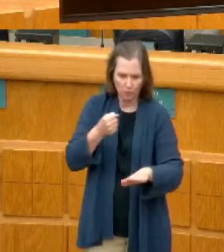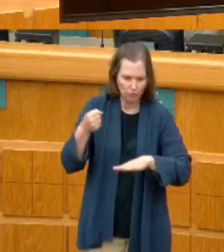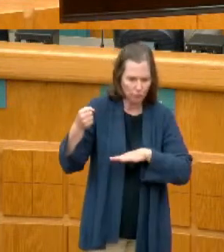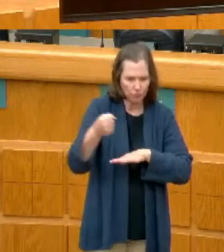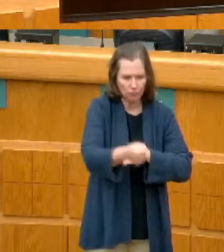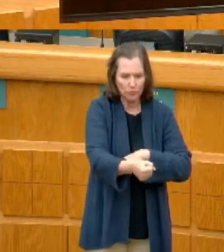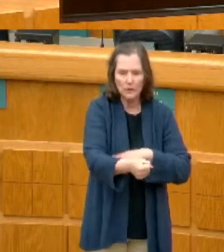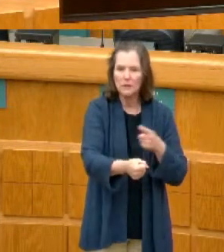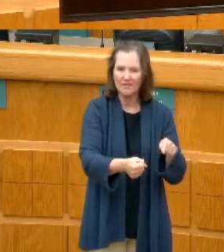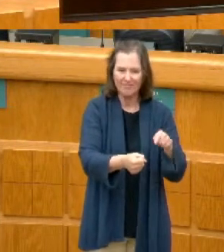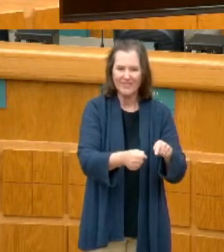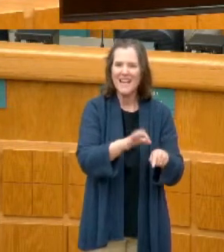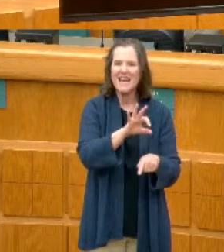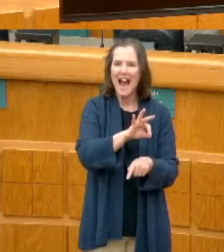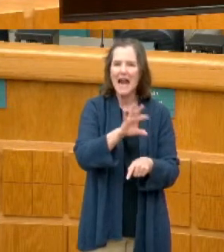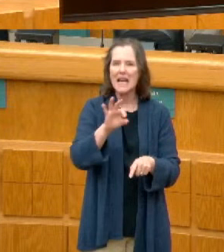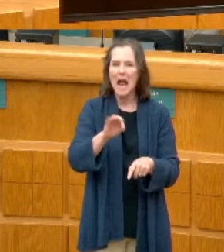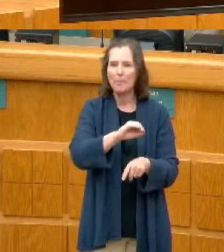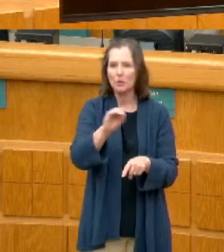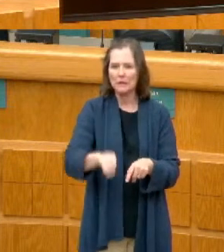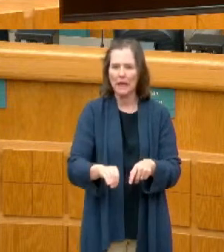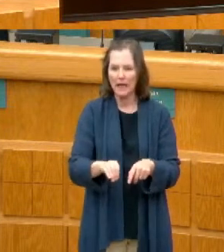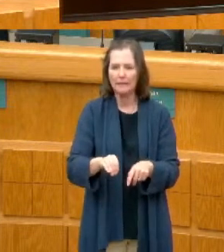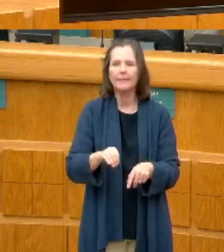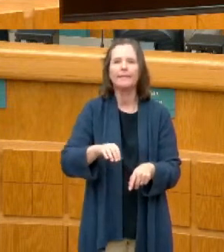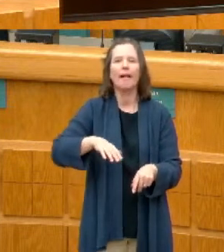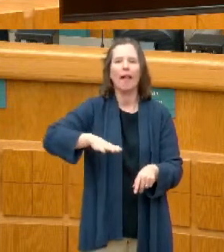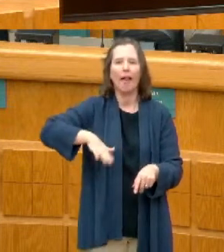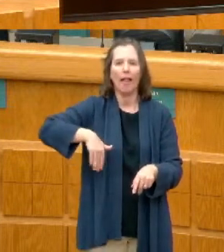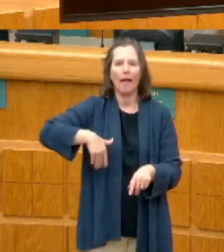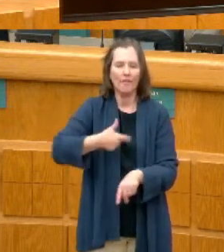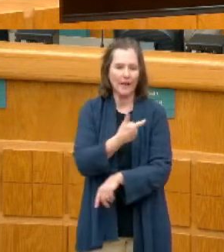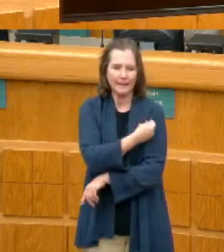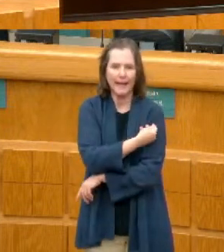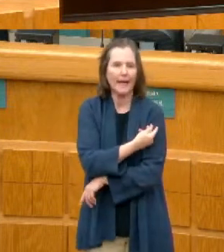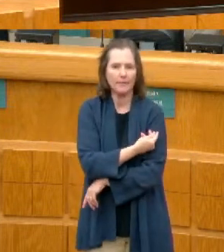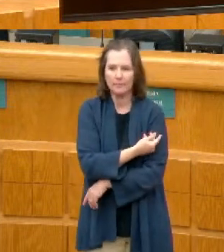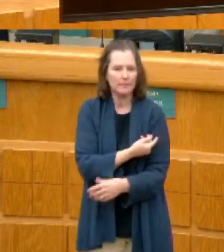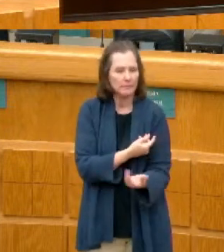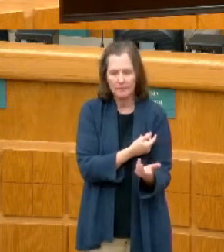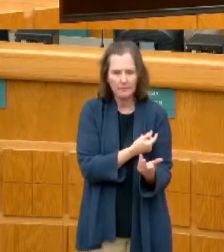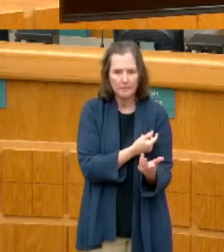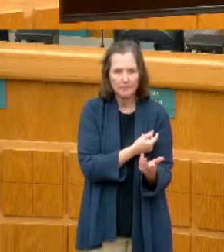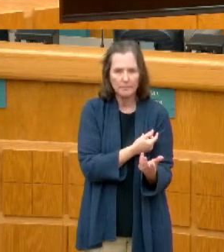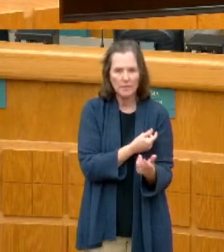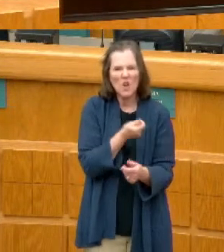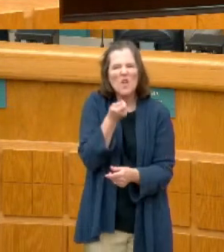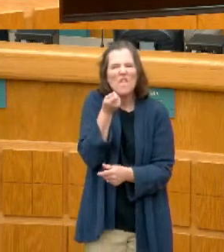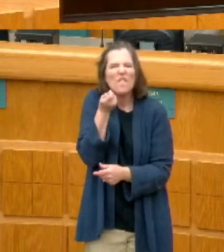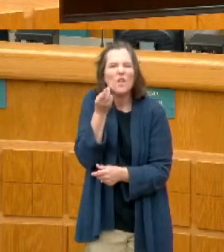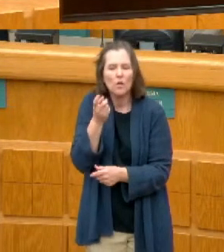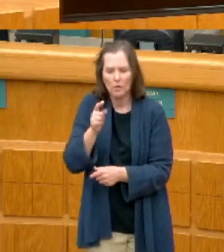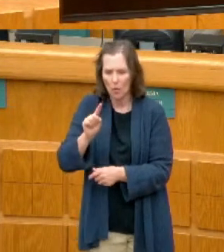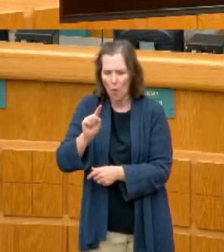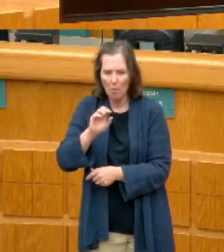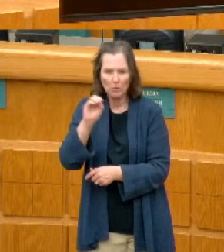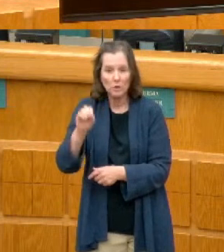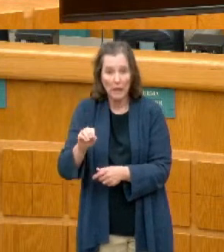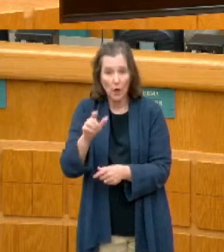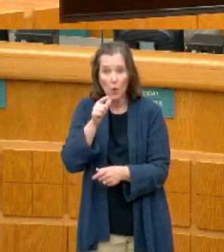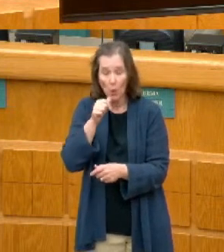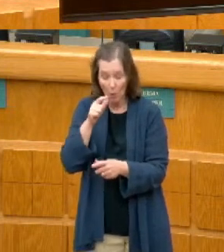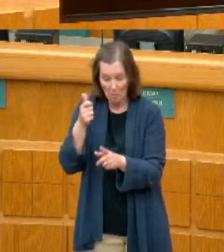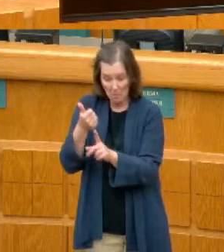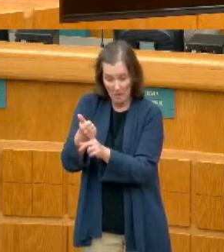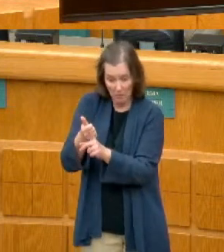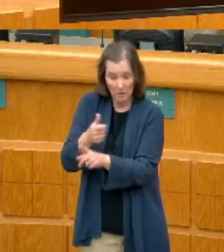COVID-19. Those who are vaccinated, some of them had incomplete vaccination protocols, but when